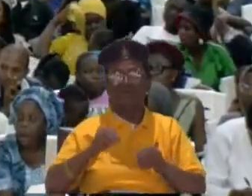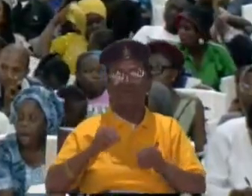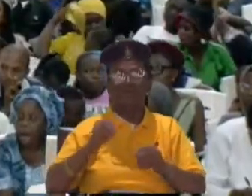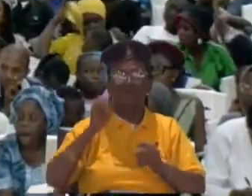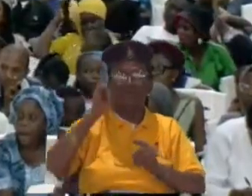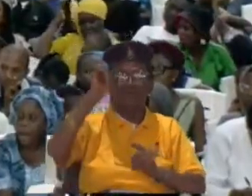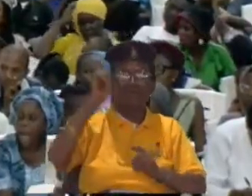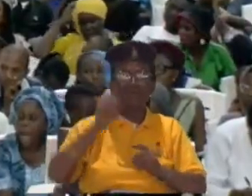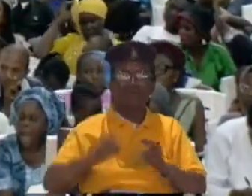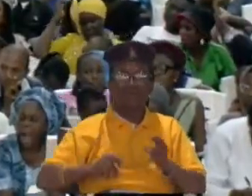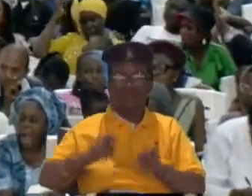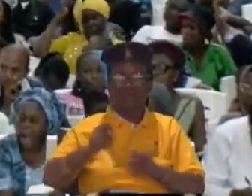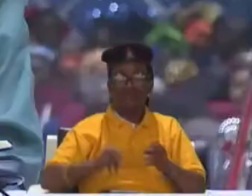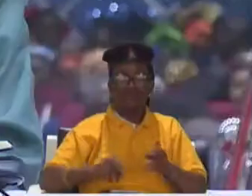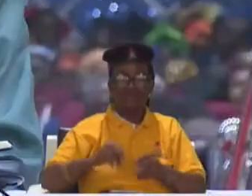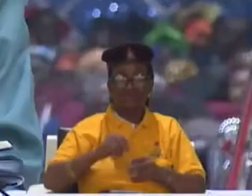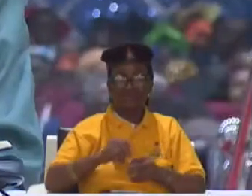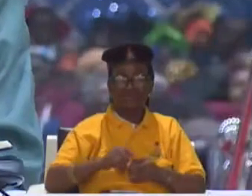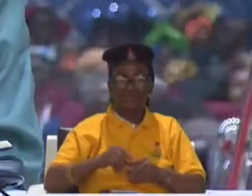controls the